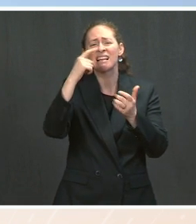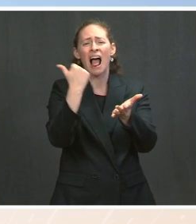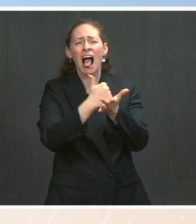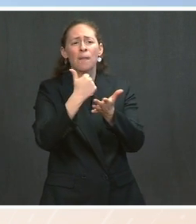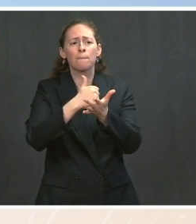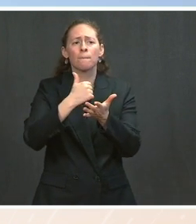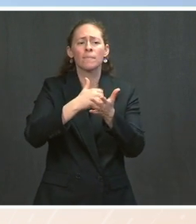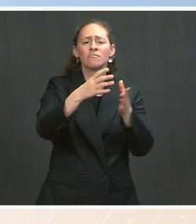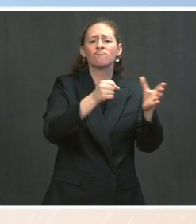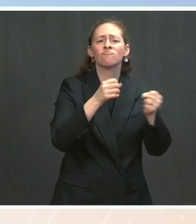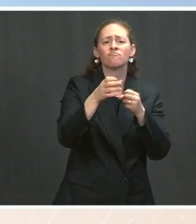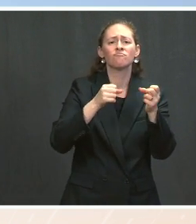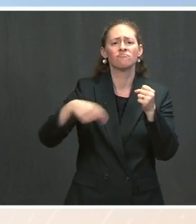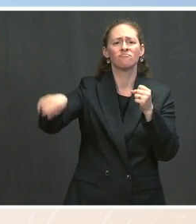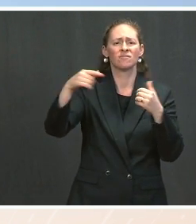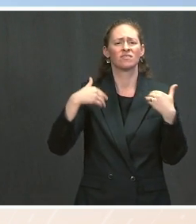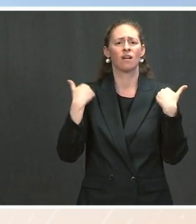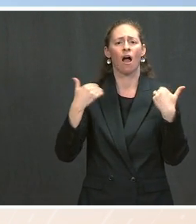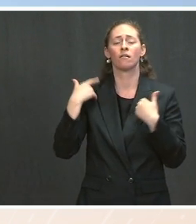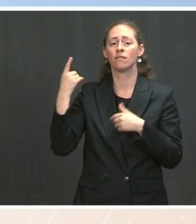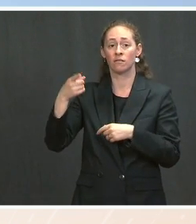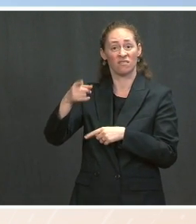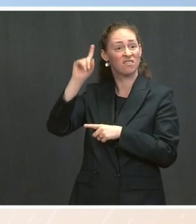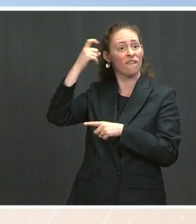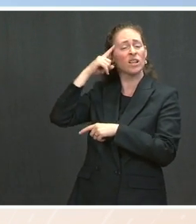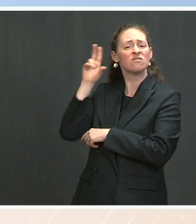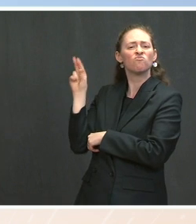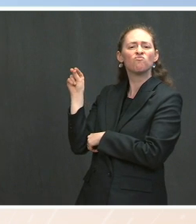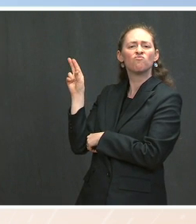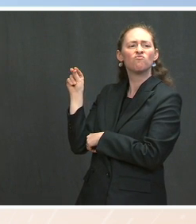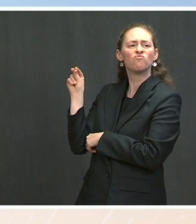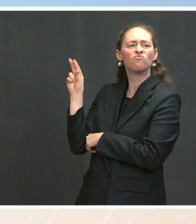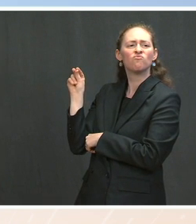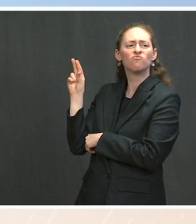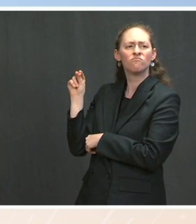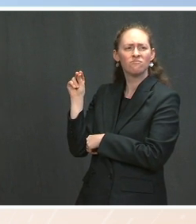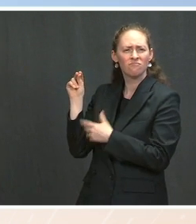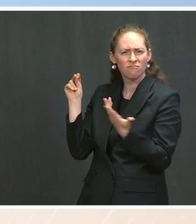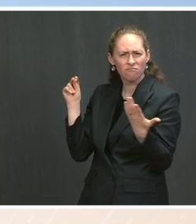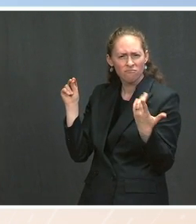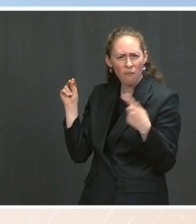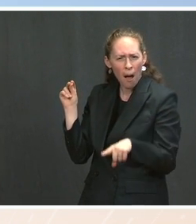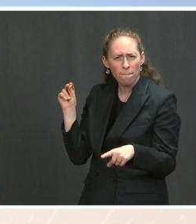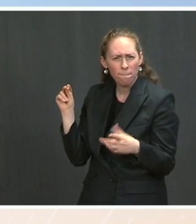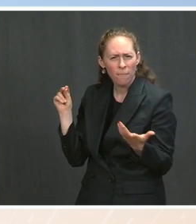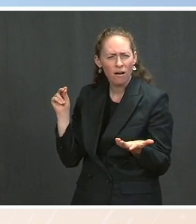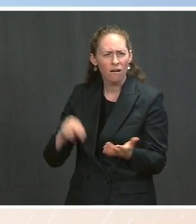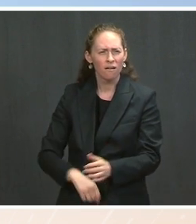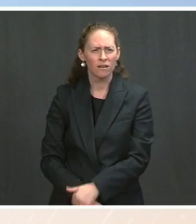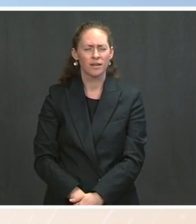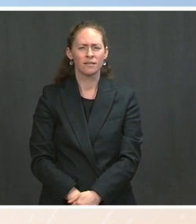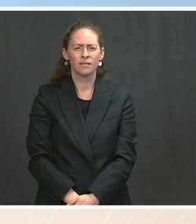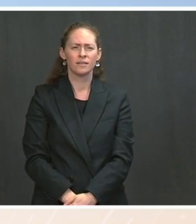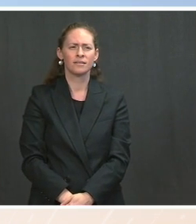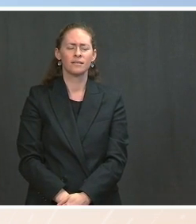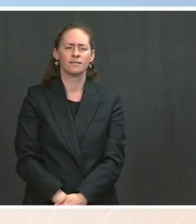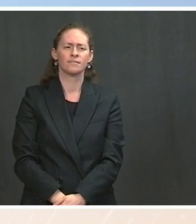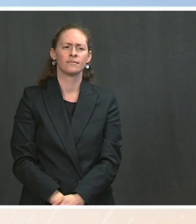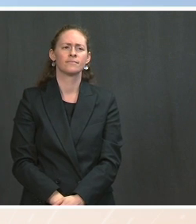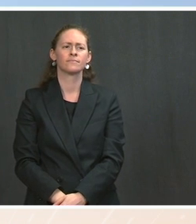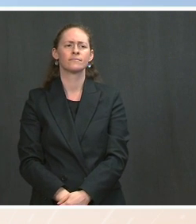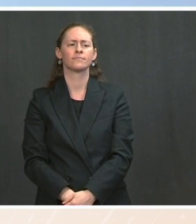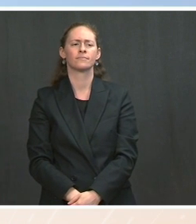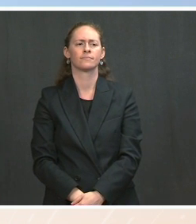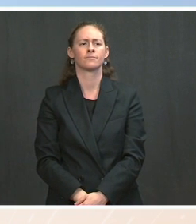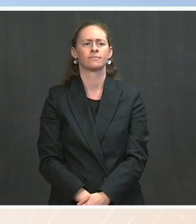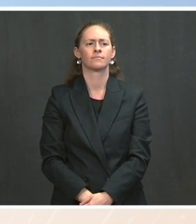state, some in the middle of the night. Can you explain what's going on there? Well, as we have been very clear about, children, our